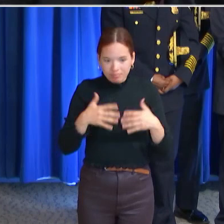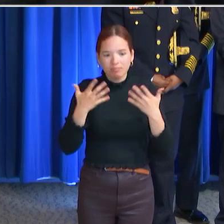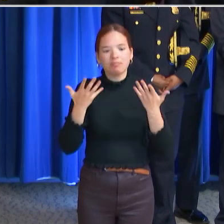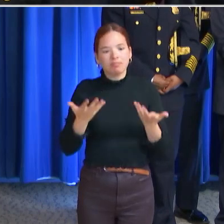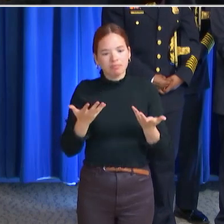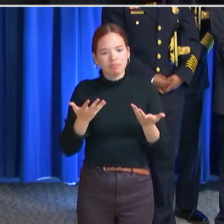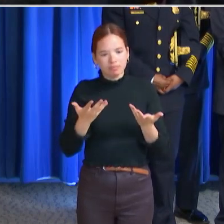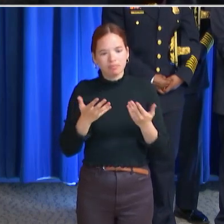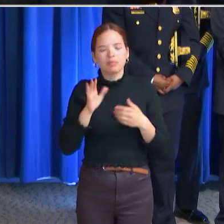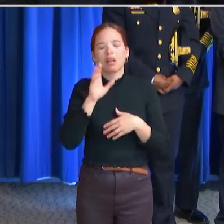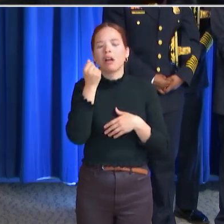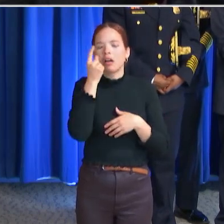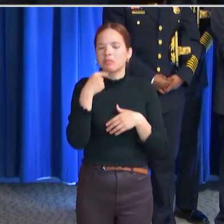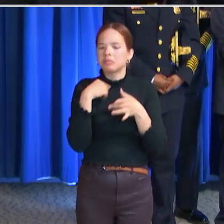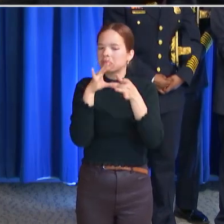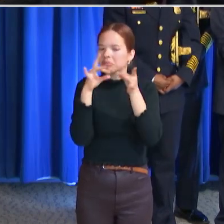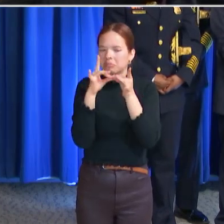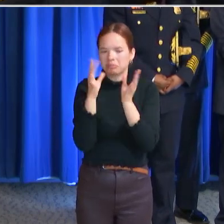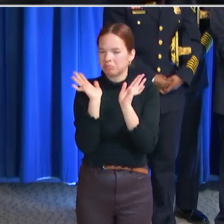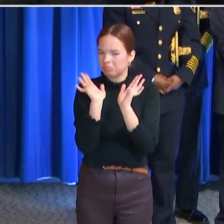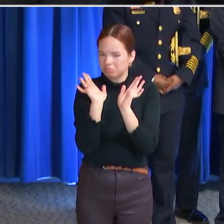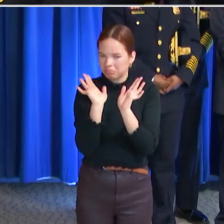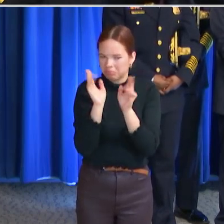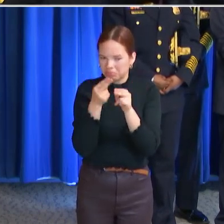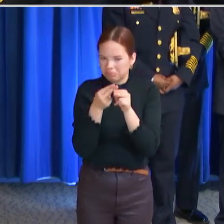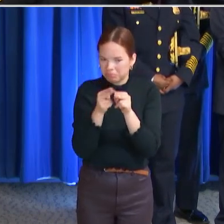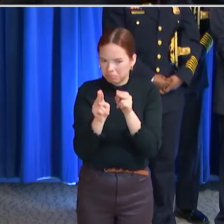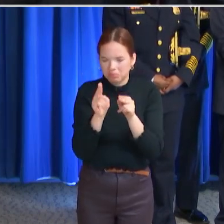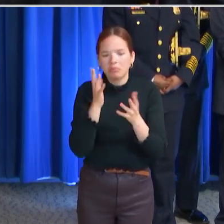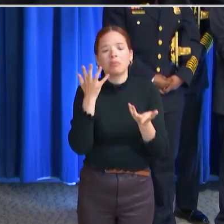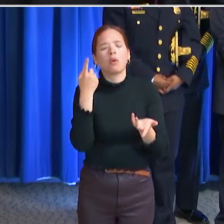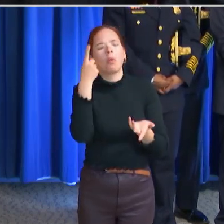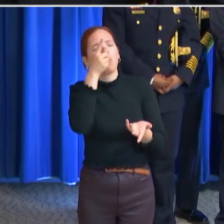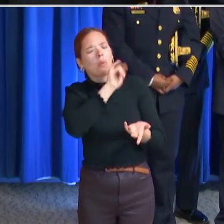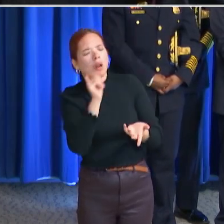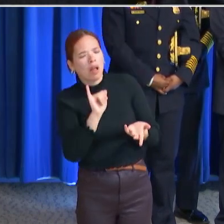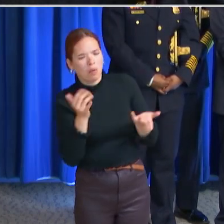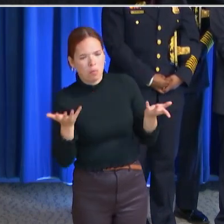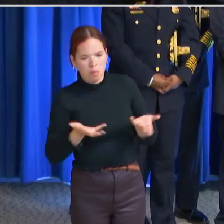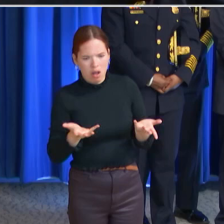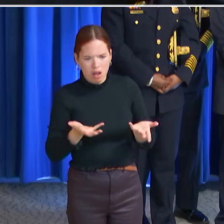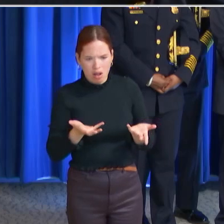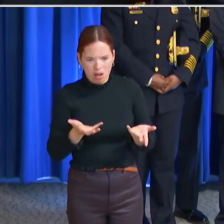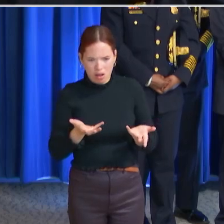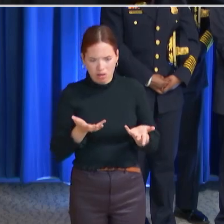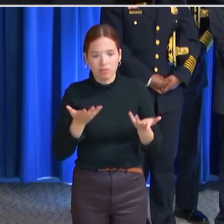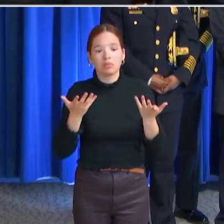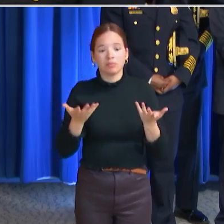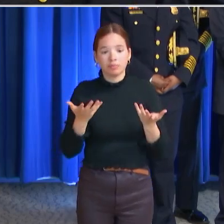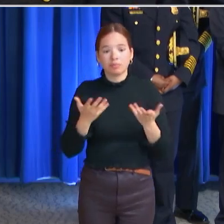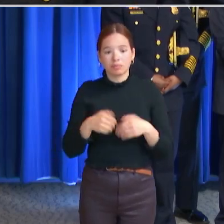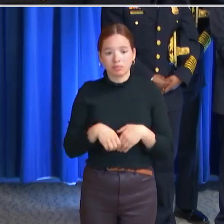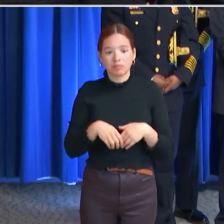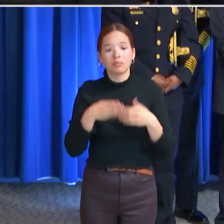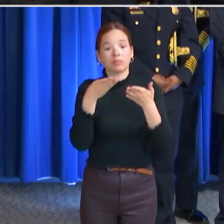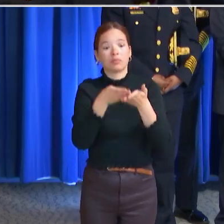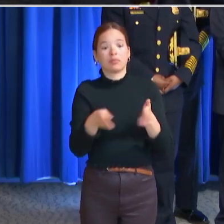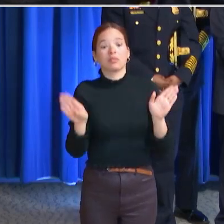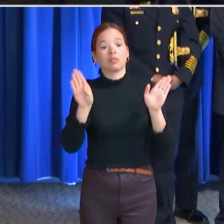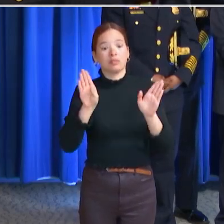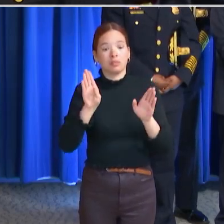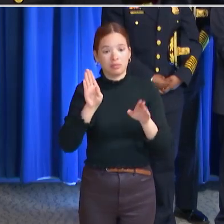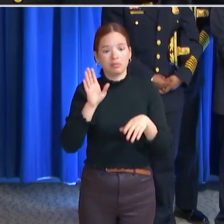say about what's next. We will be launching a nationwide search for our next